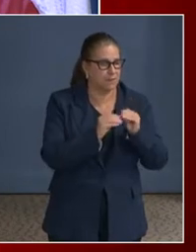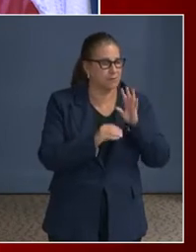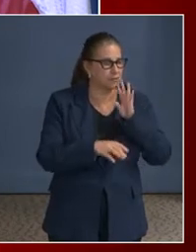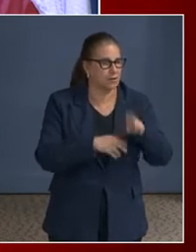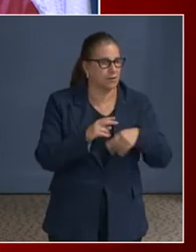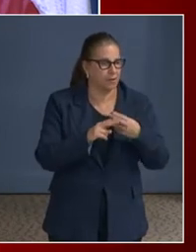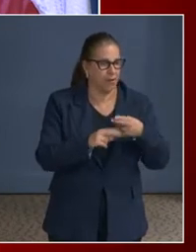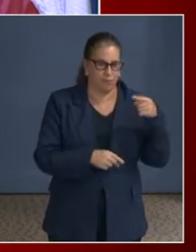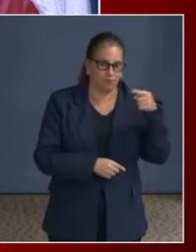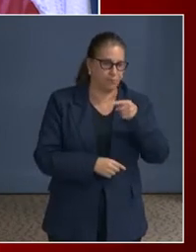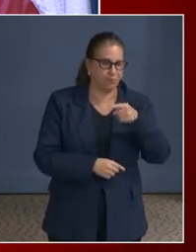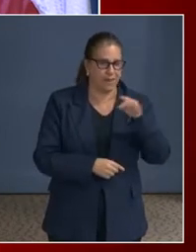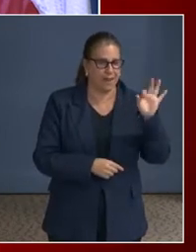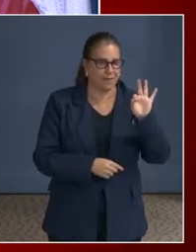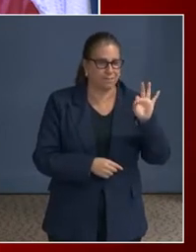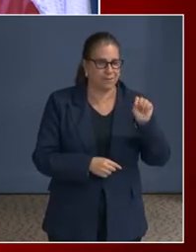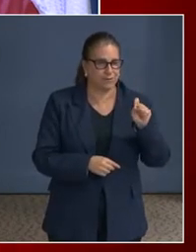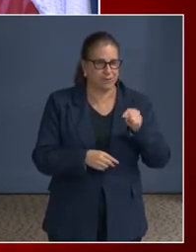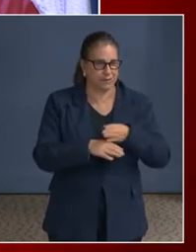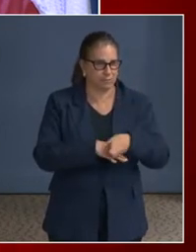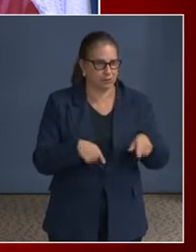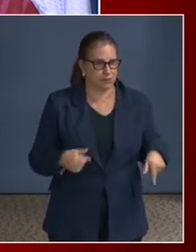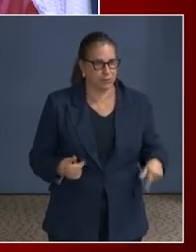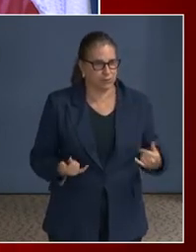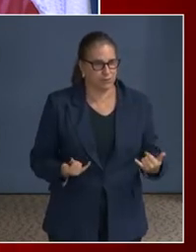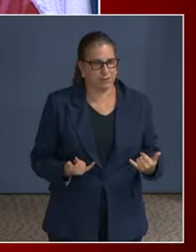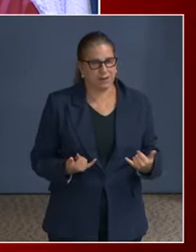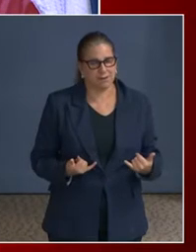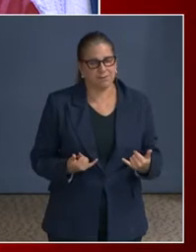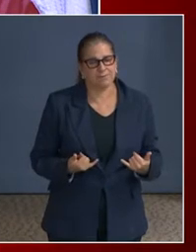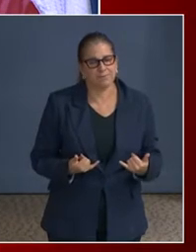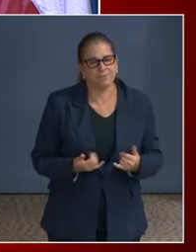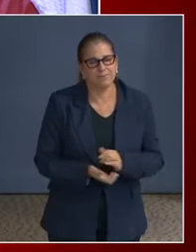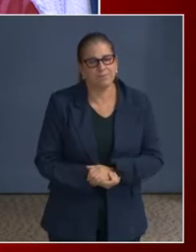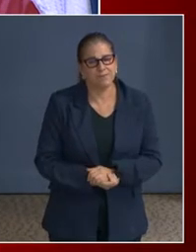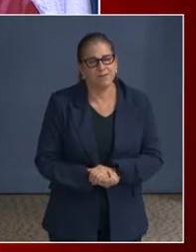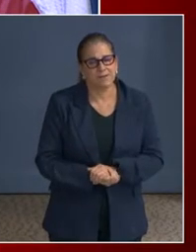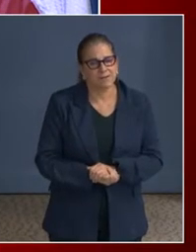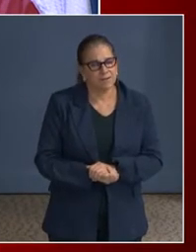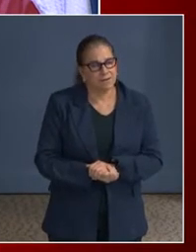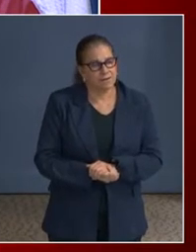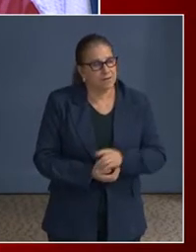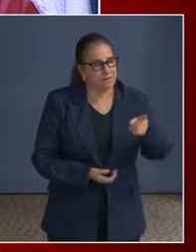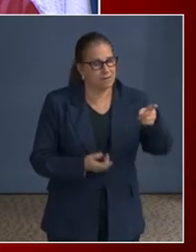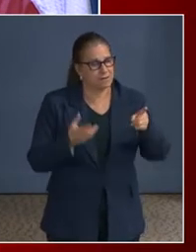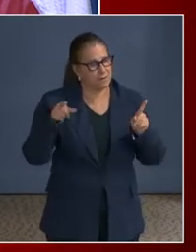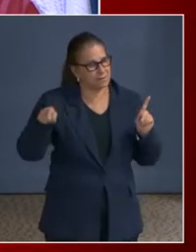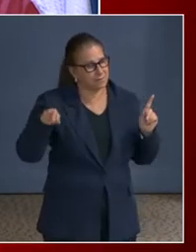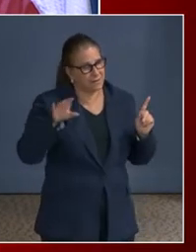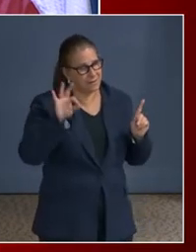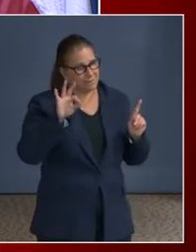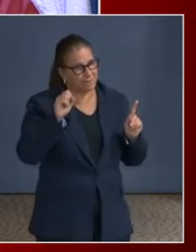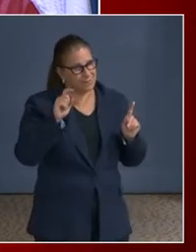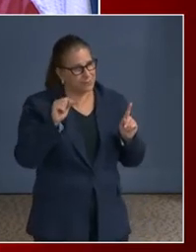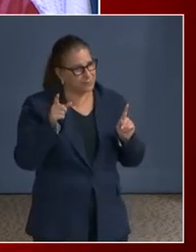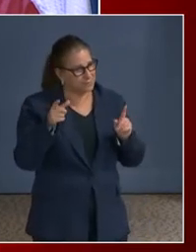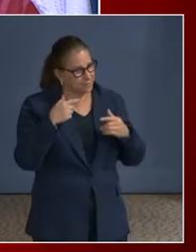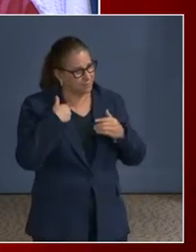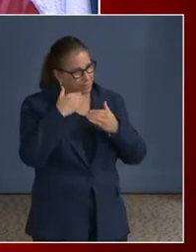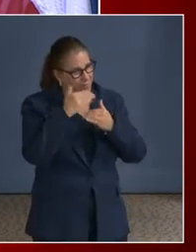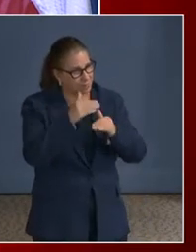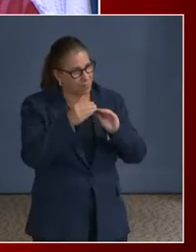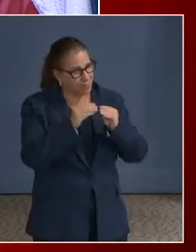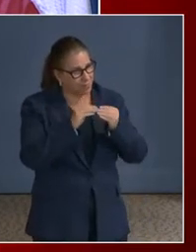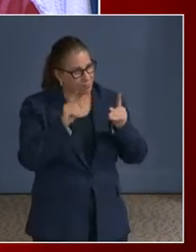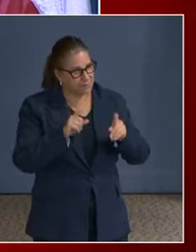the testing sites getting the same number of tests this week that they were getting a few weeks ago? Has it always been? There are no issues at this time with our testing